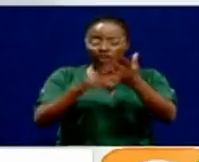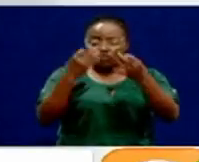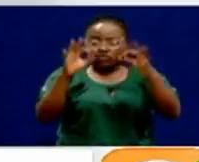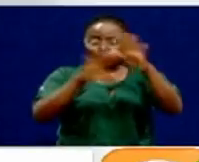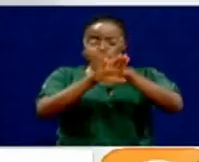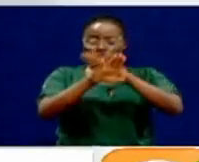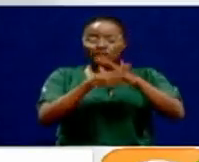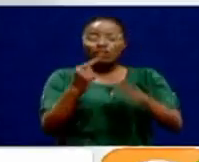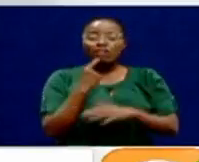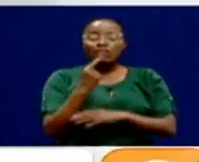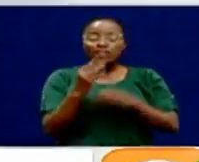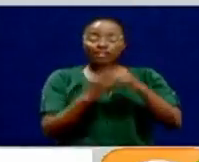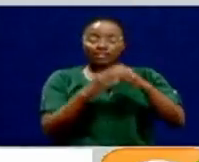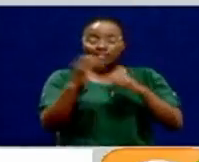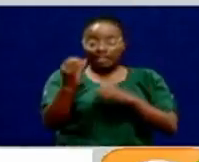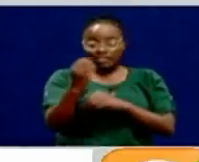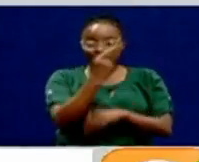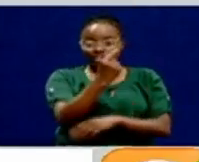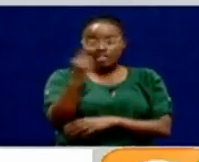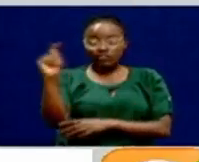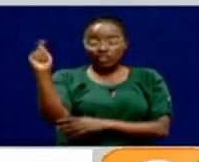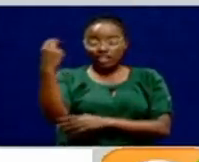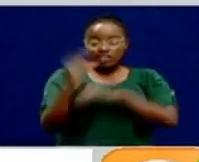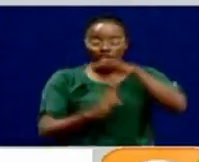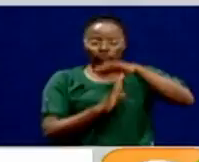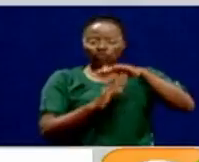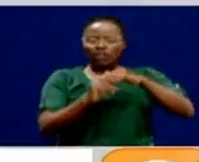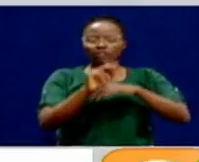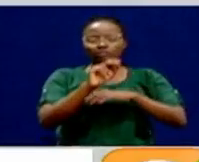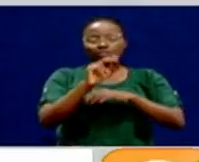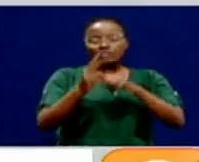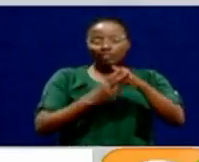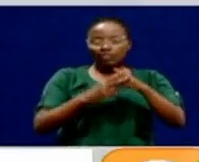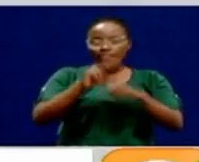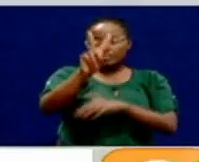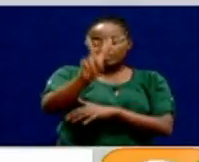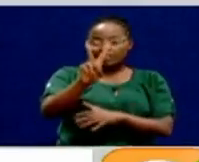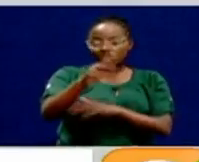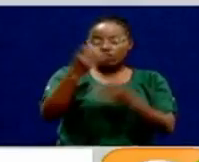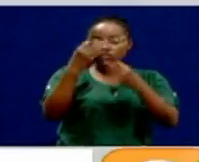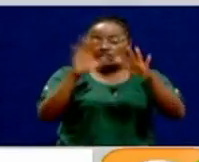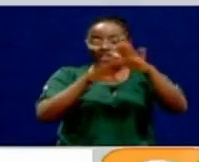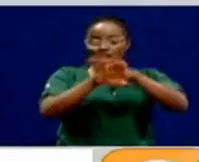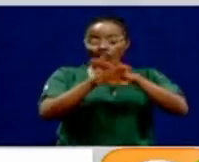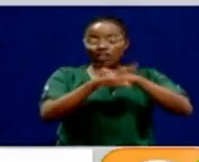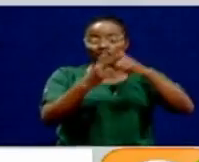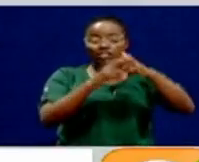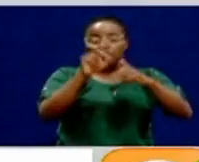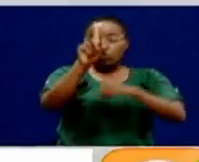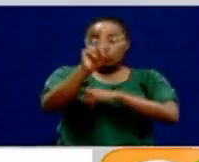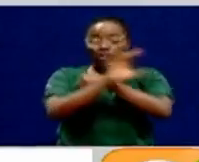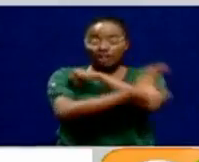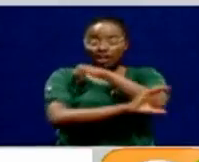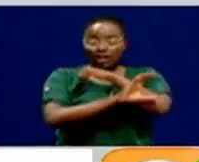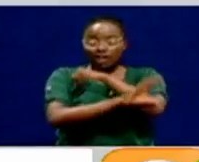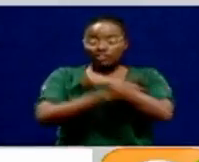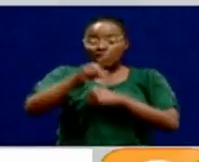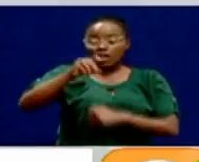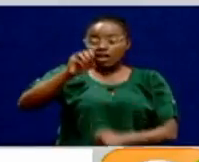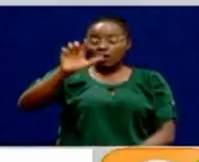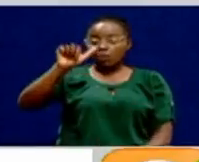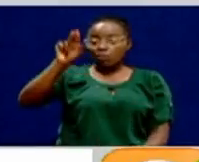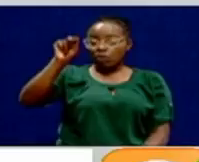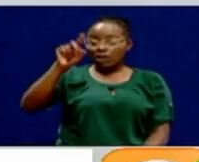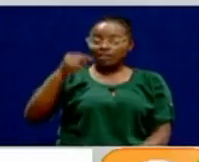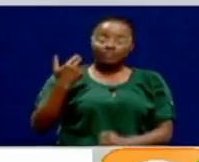to 190 countries each. Kenya's is ranked 72nd, offering visa-free access to 71 countries. Poland's is